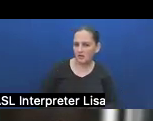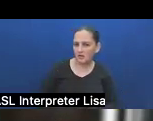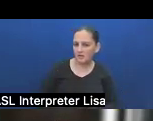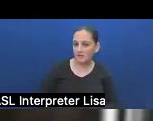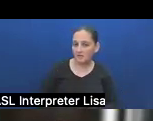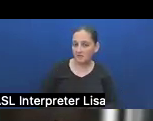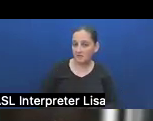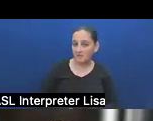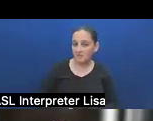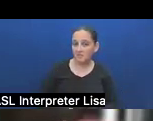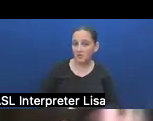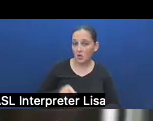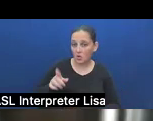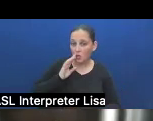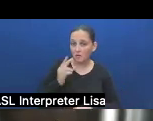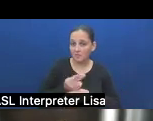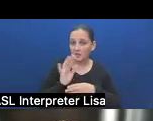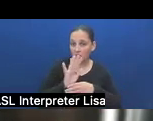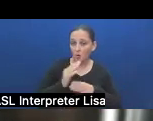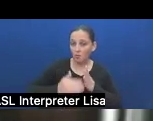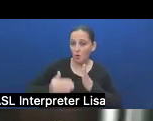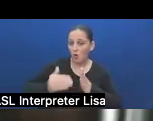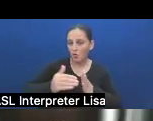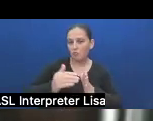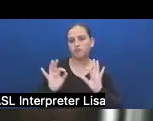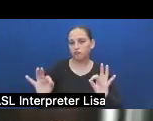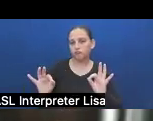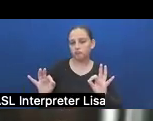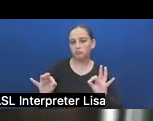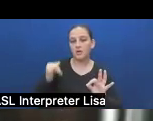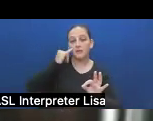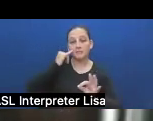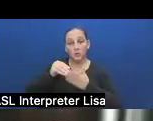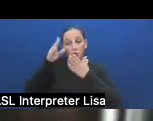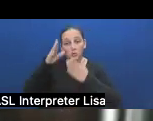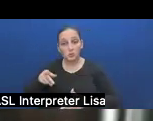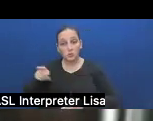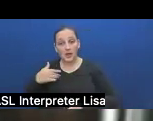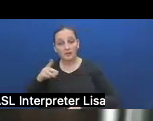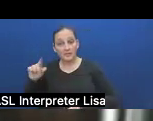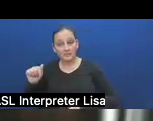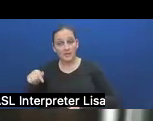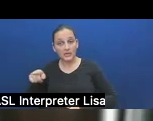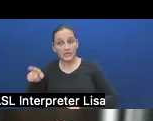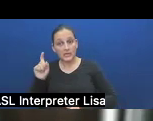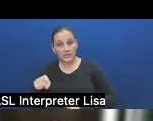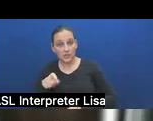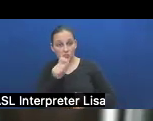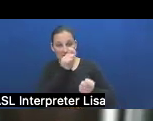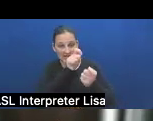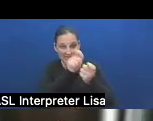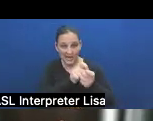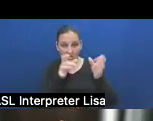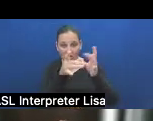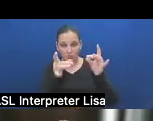use the video over and over again? Absolutely. You have a student who has a disability that needs really accurate captioning.